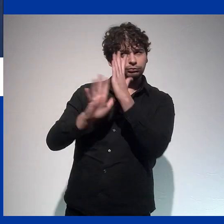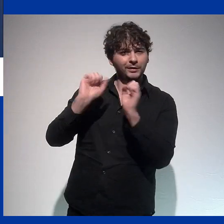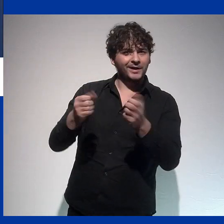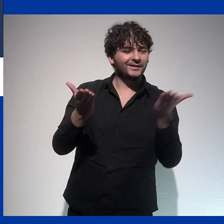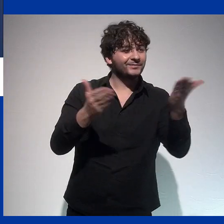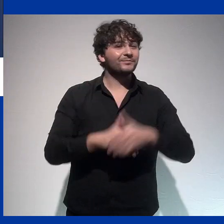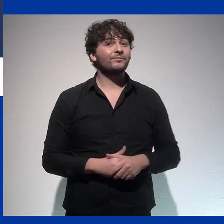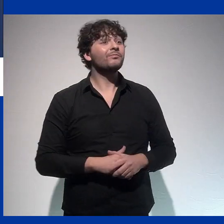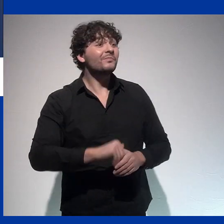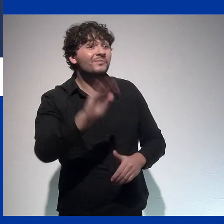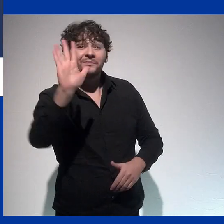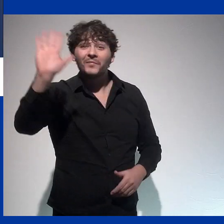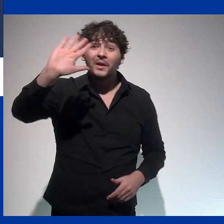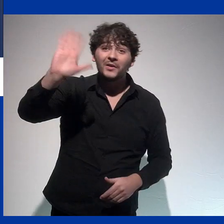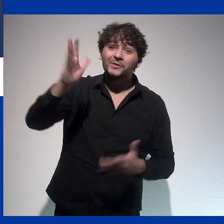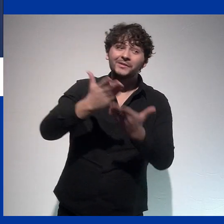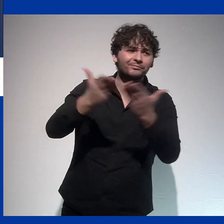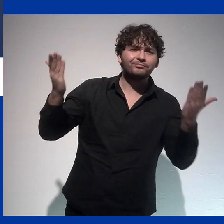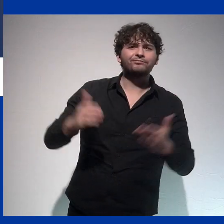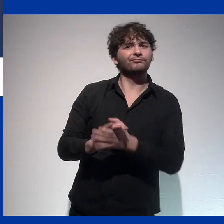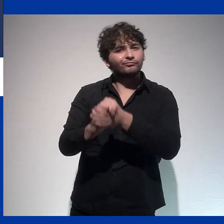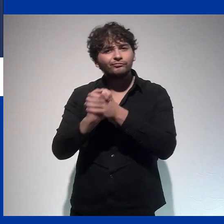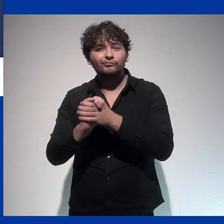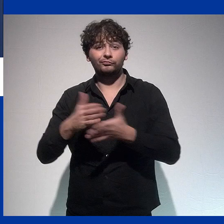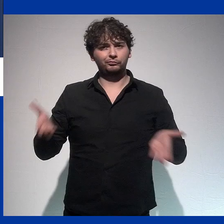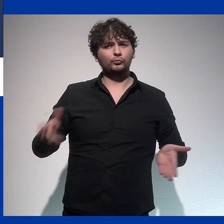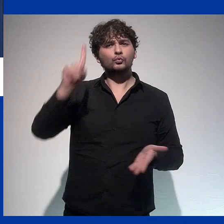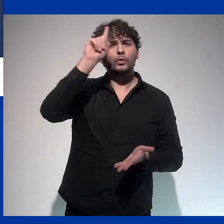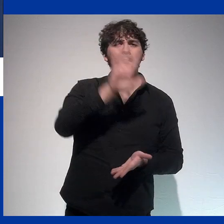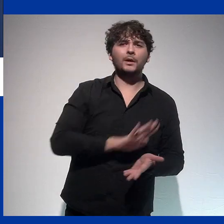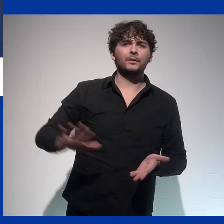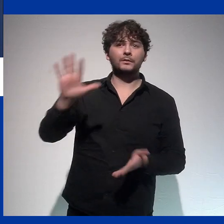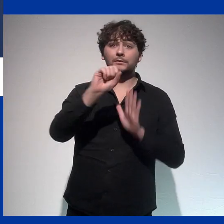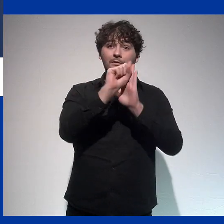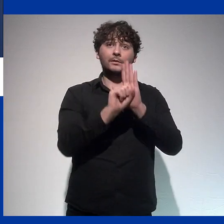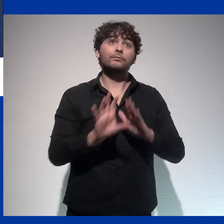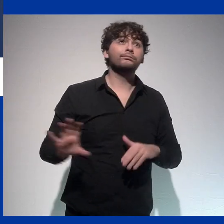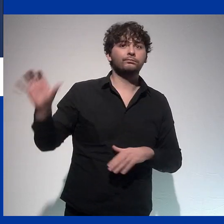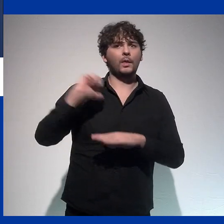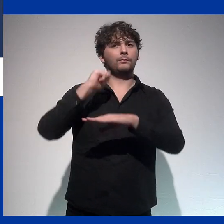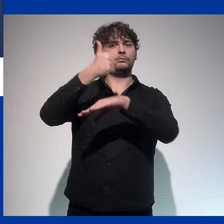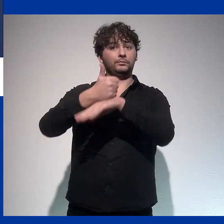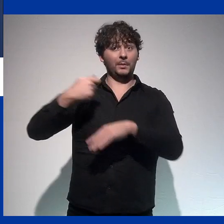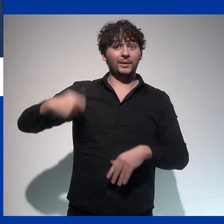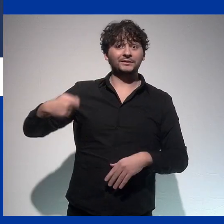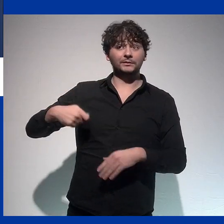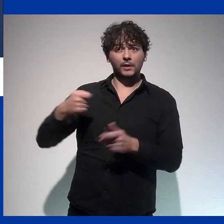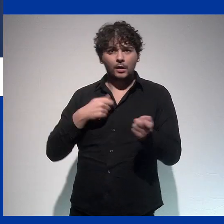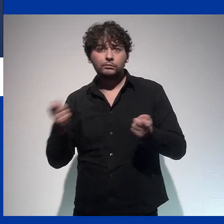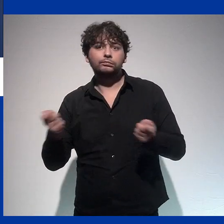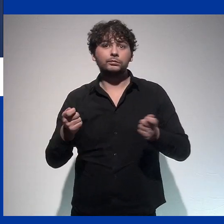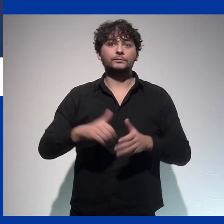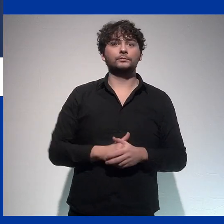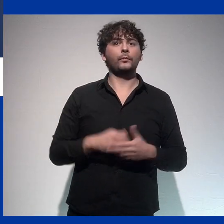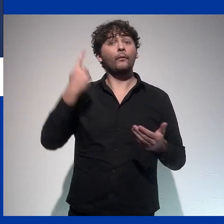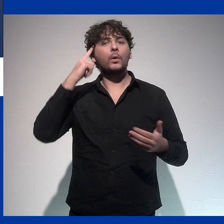Hello everyone and good afternoon from the Federal Ministry for Youth. What are we hoping